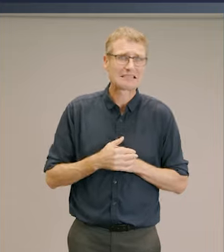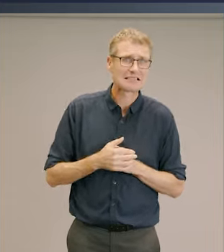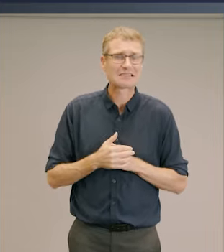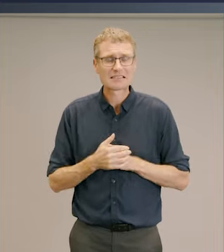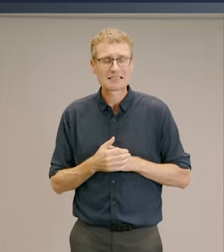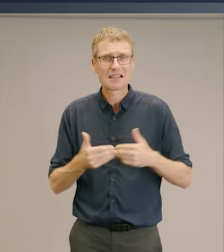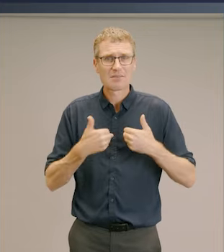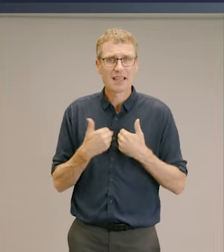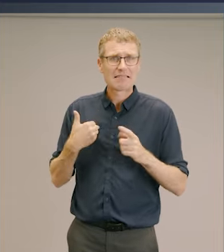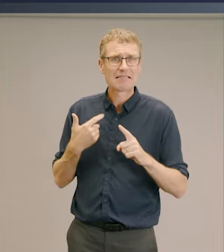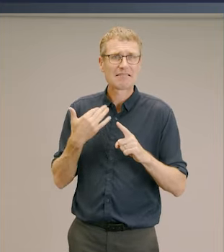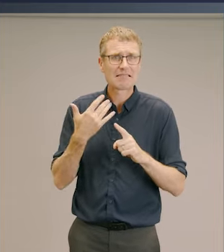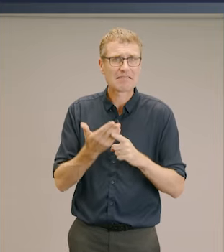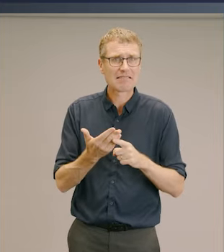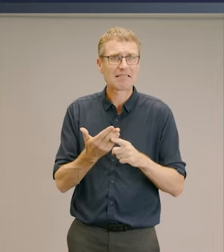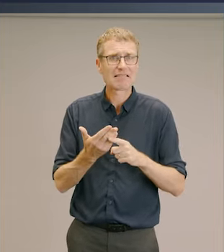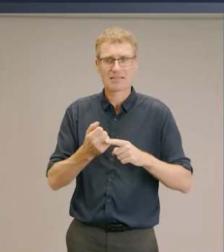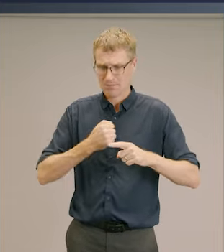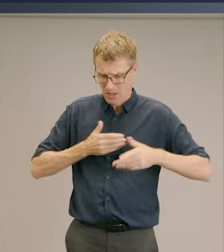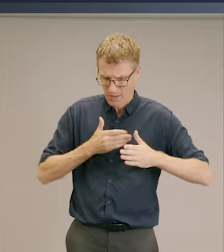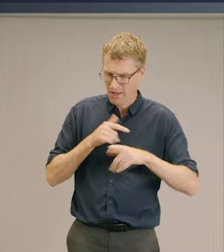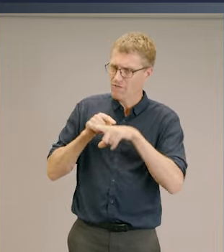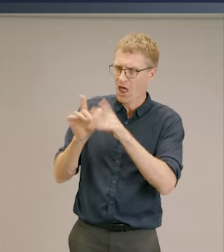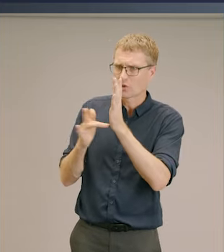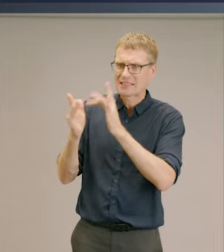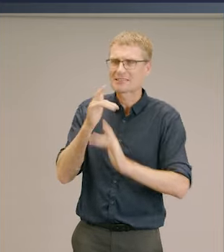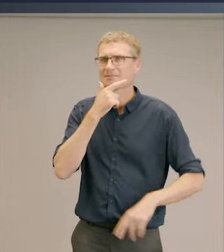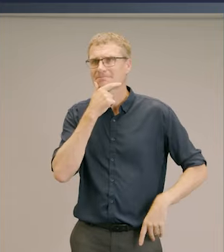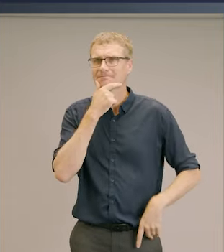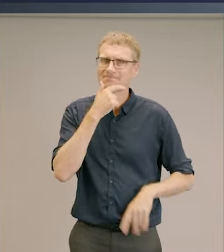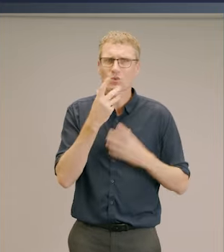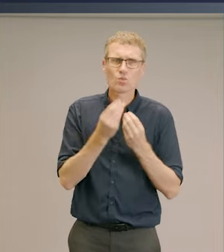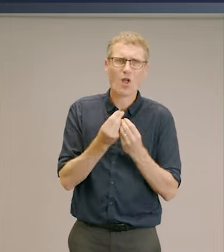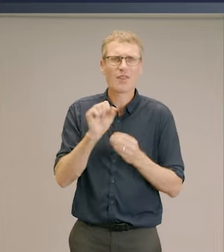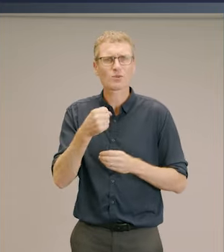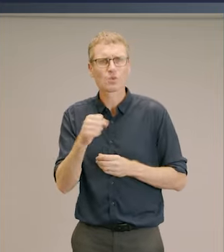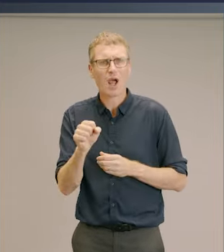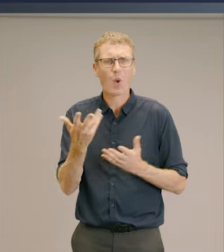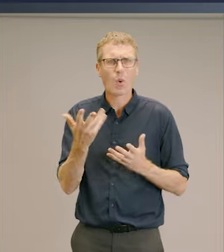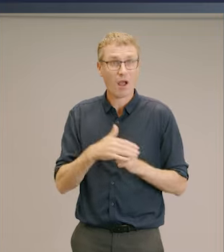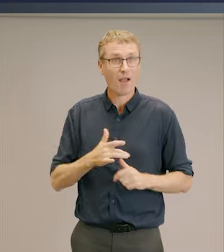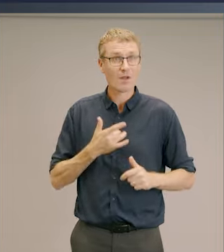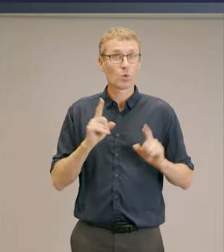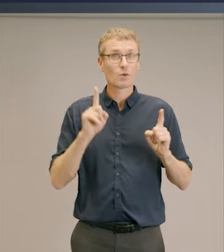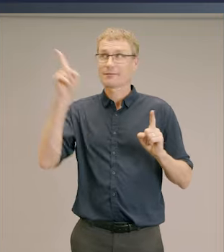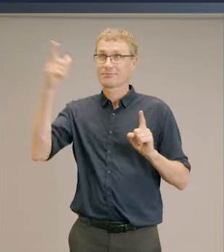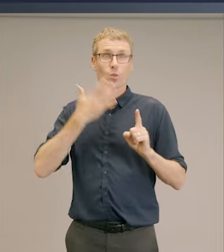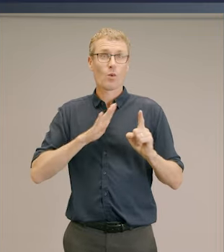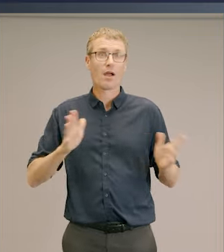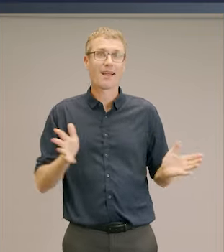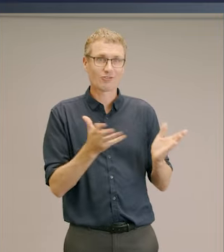you're wondering if your sacrifice has been worth it. You're wondering if anything has really come from the way that you've chosen to follow